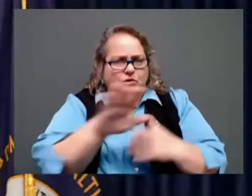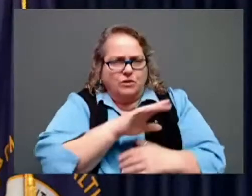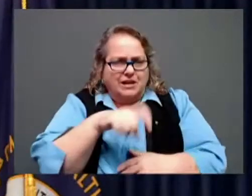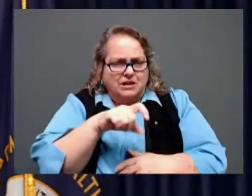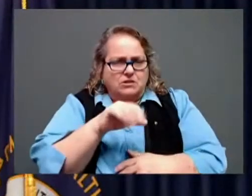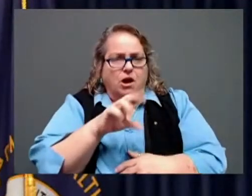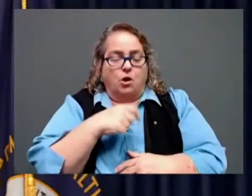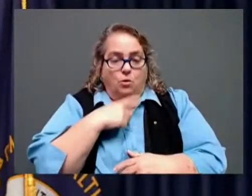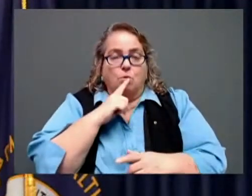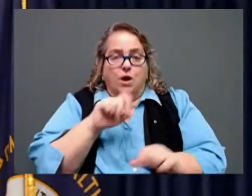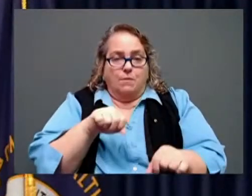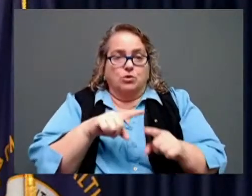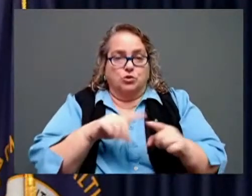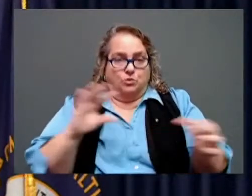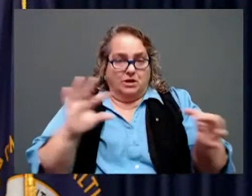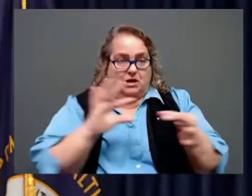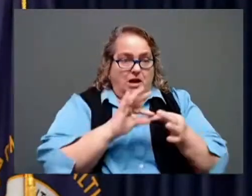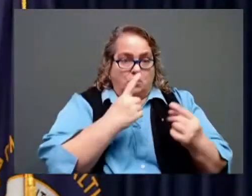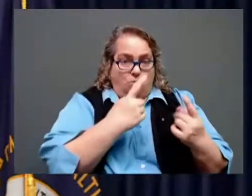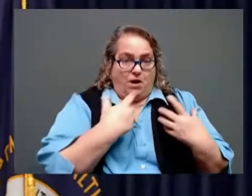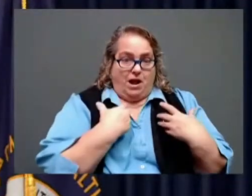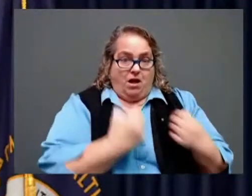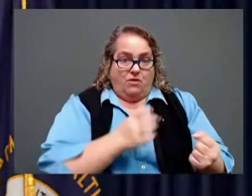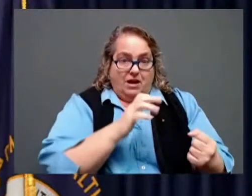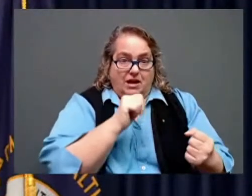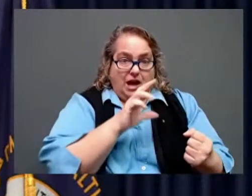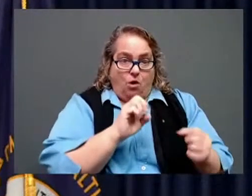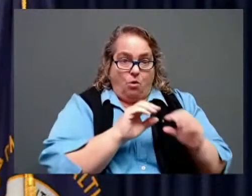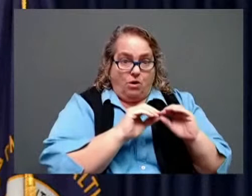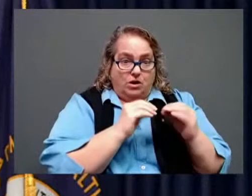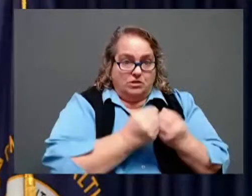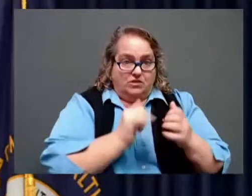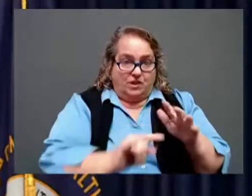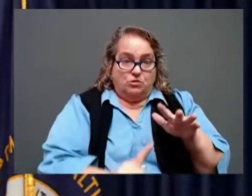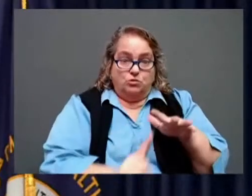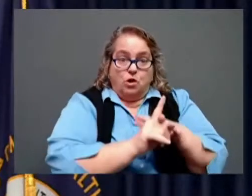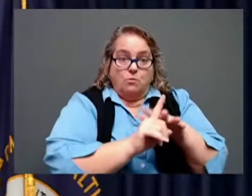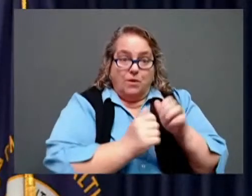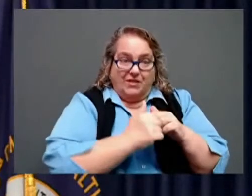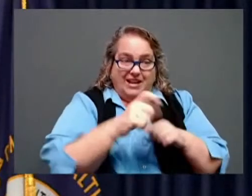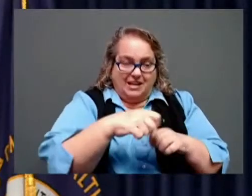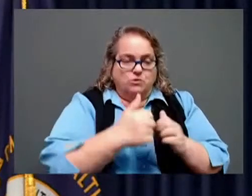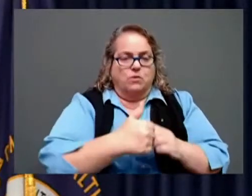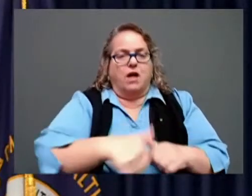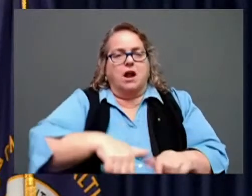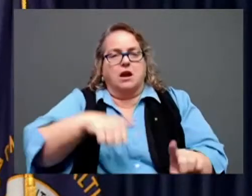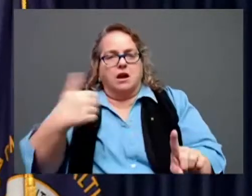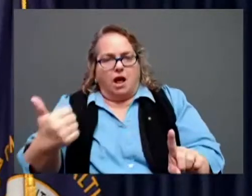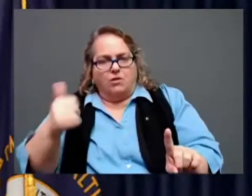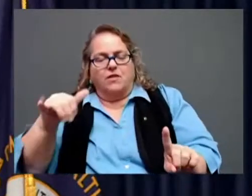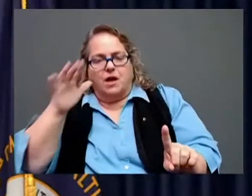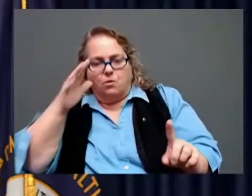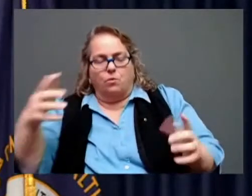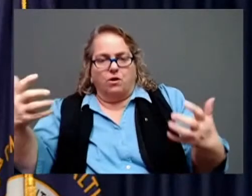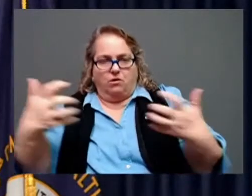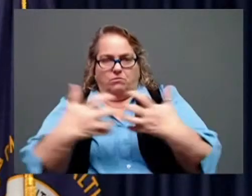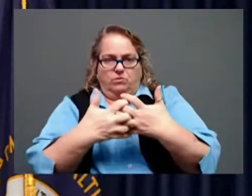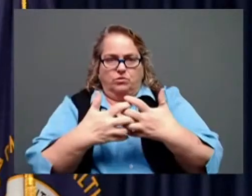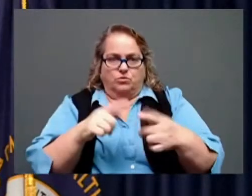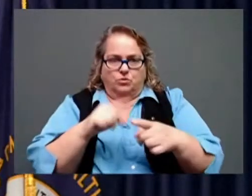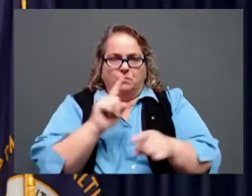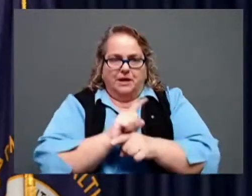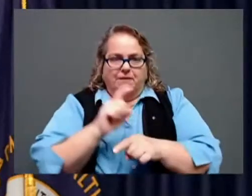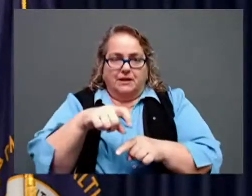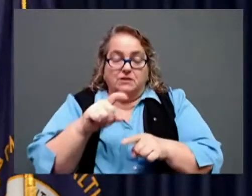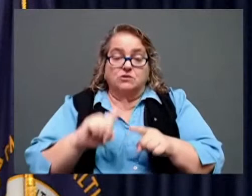healthcare organization that showed up at one of our facilities with needs with another that is going to help them meet those needs. So we started out